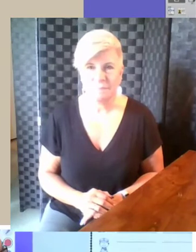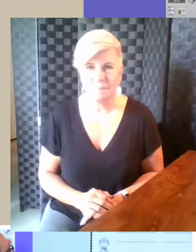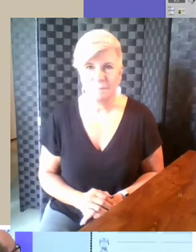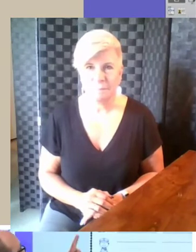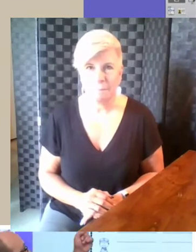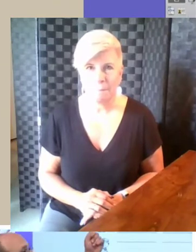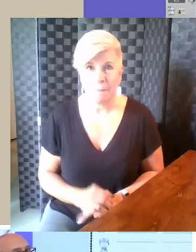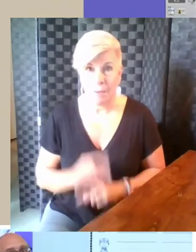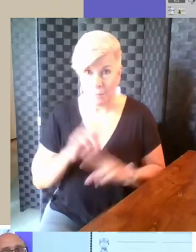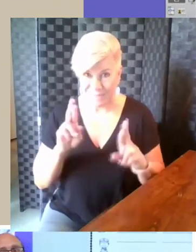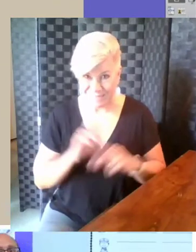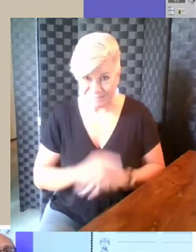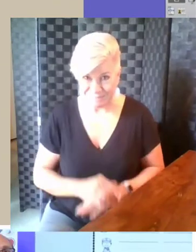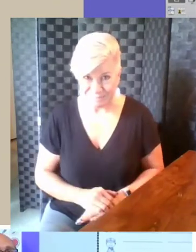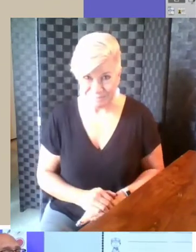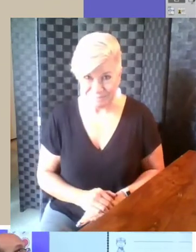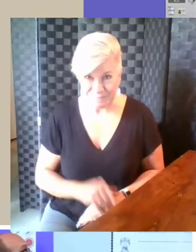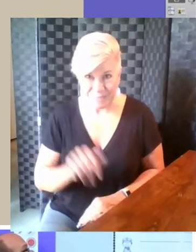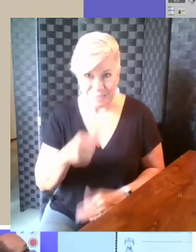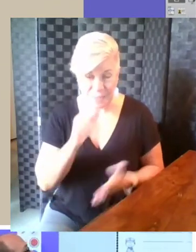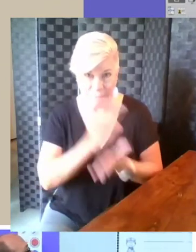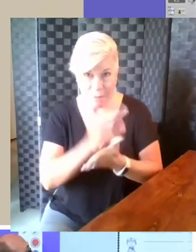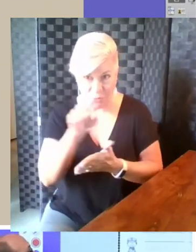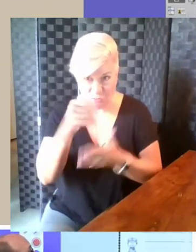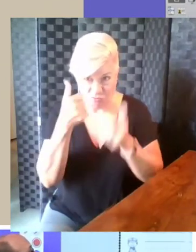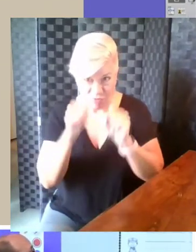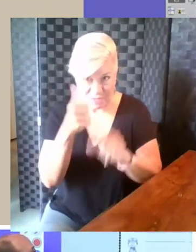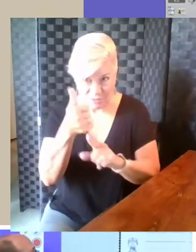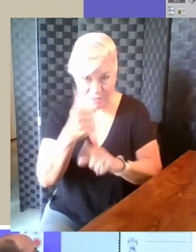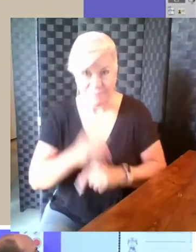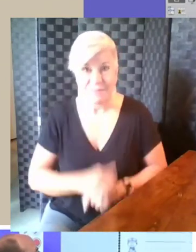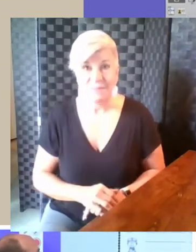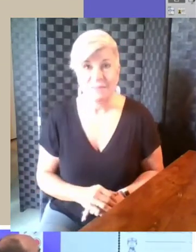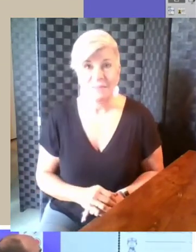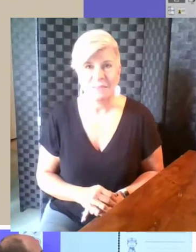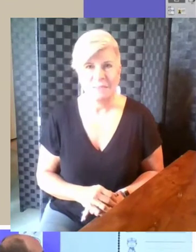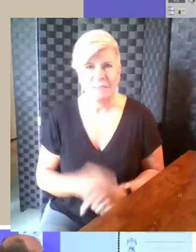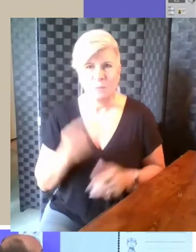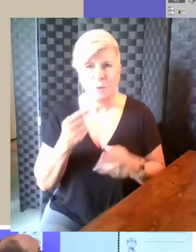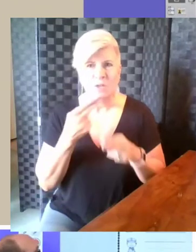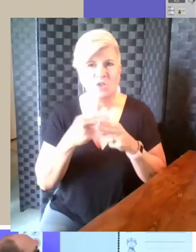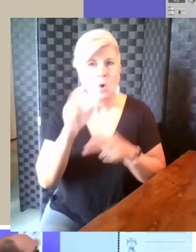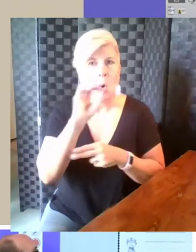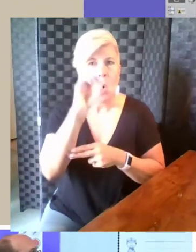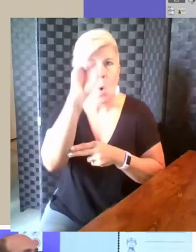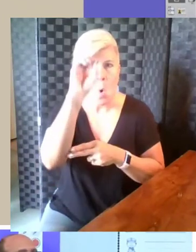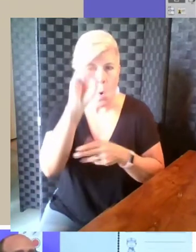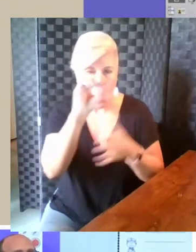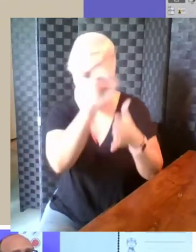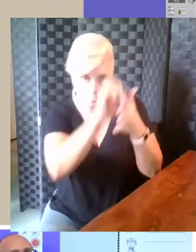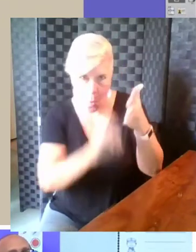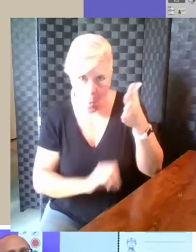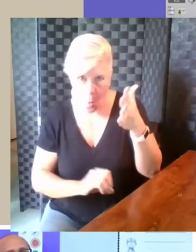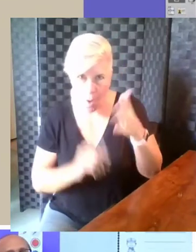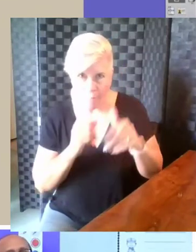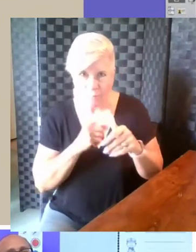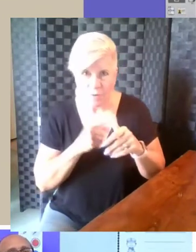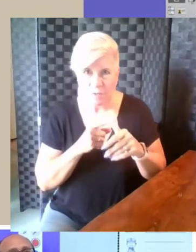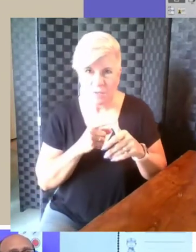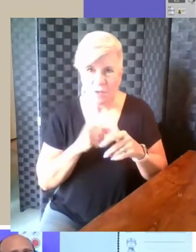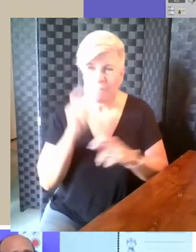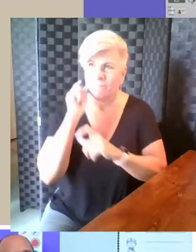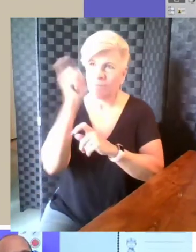Ready? Another page for you to try. This page has short O in the middle. The first one it has is a